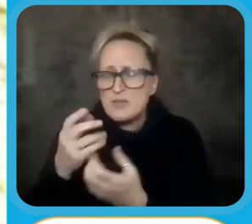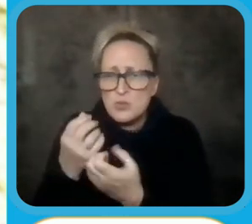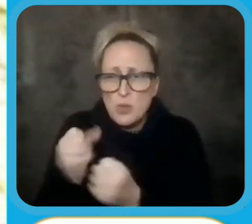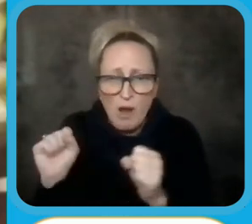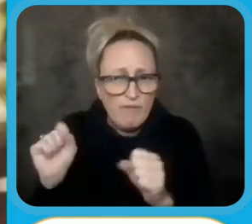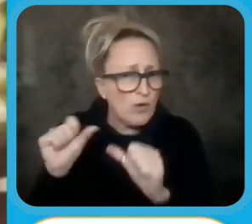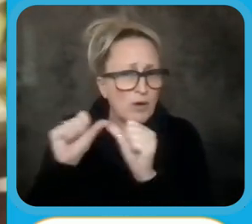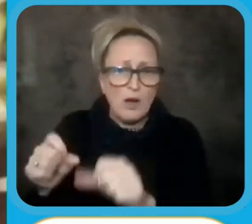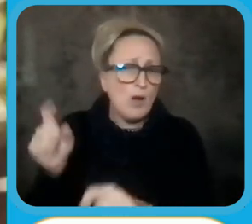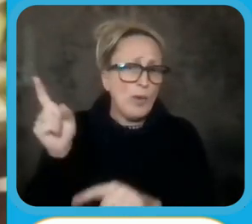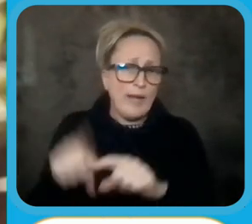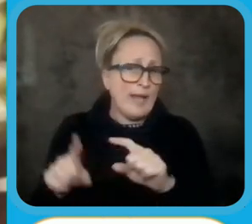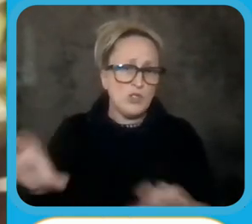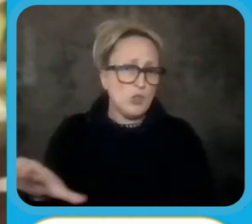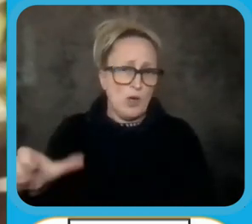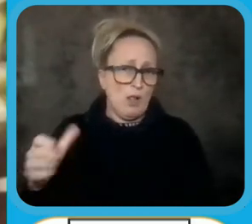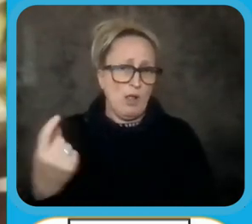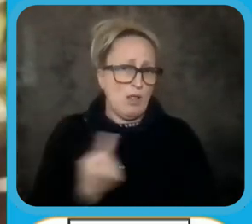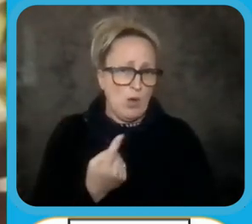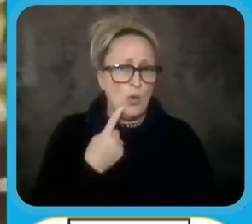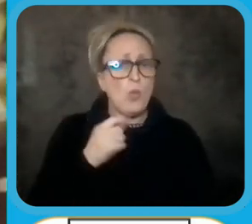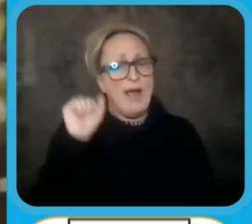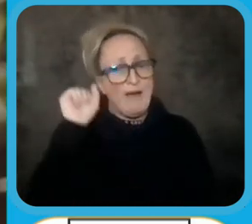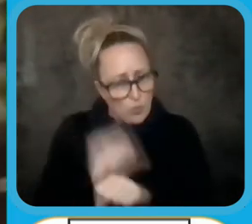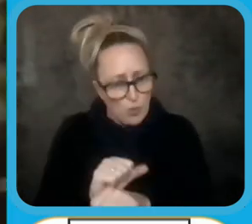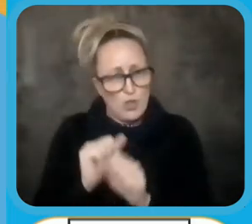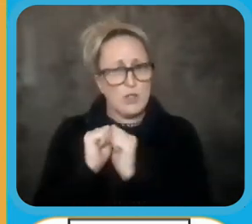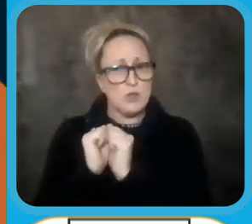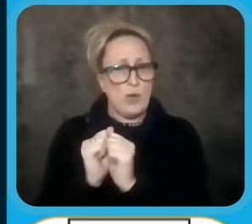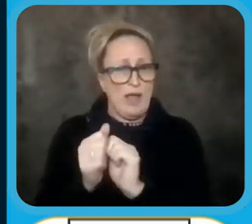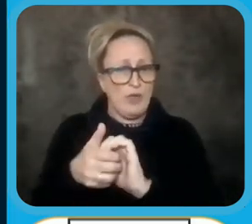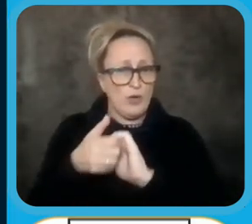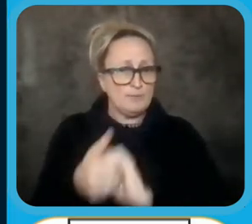go it alone. We have to work together.